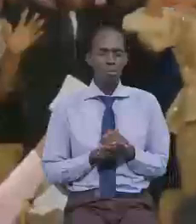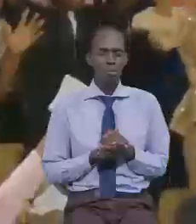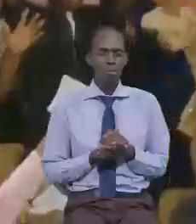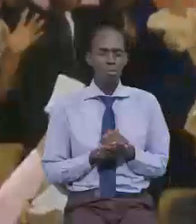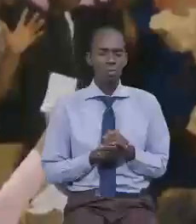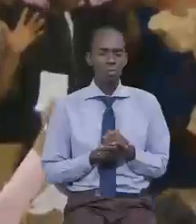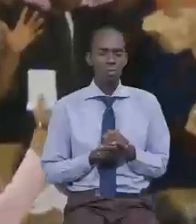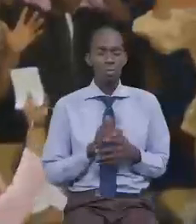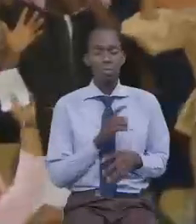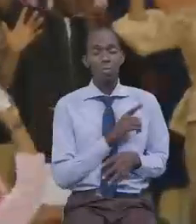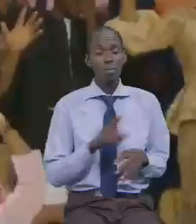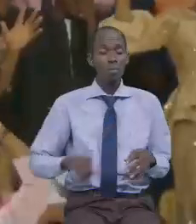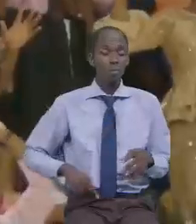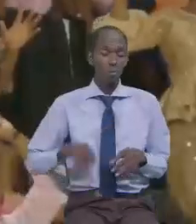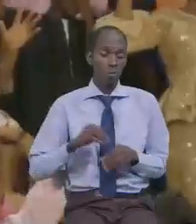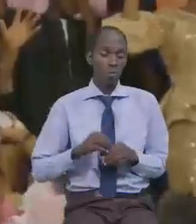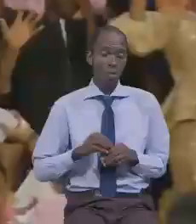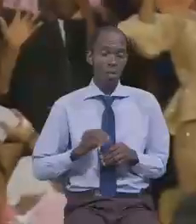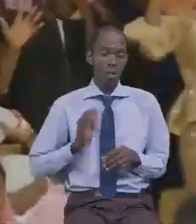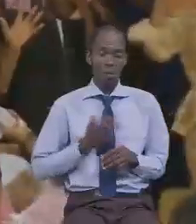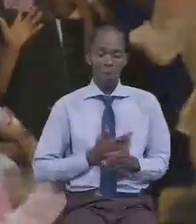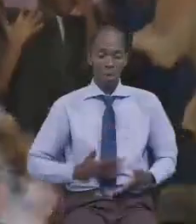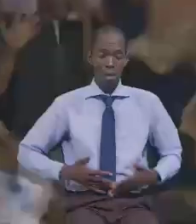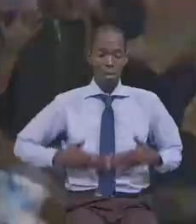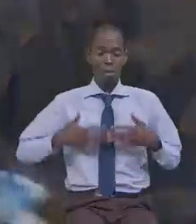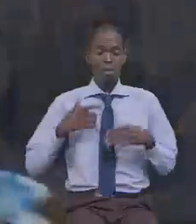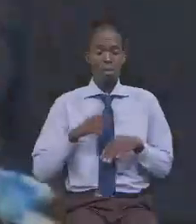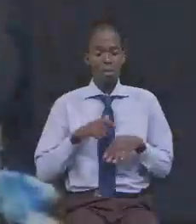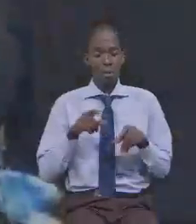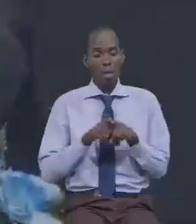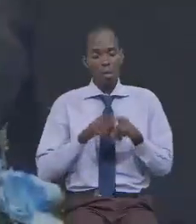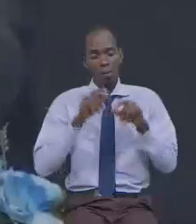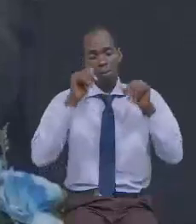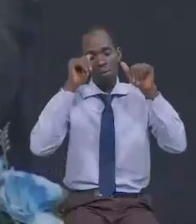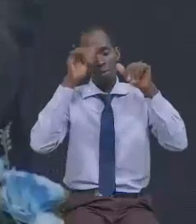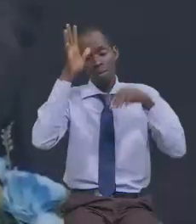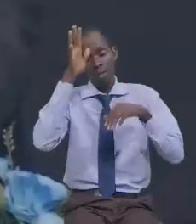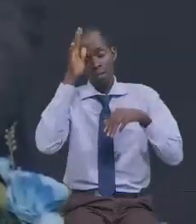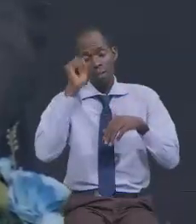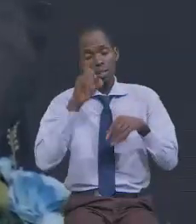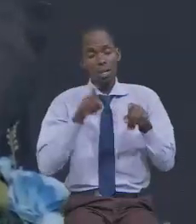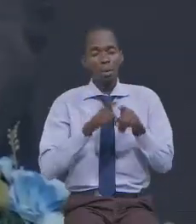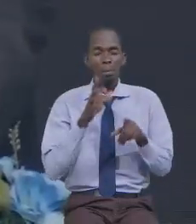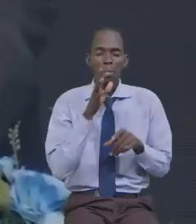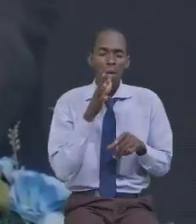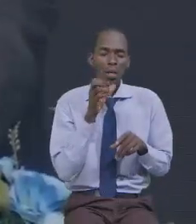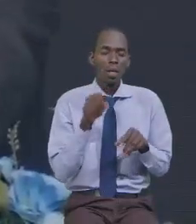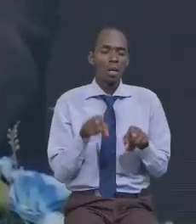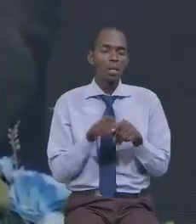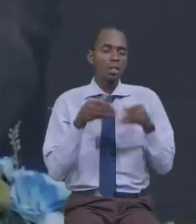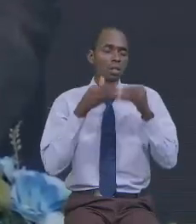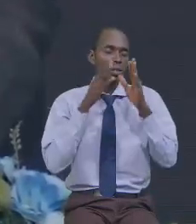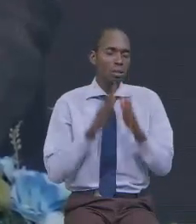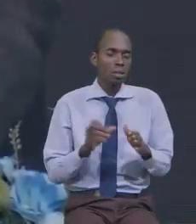Lord, in our lifetime, as fathers, as mothers, as leaders, as